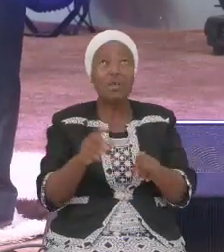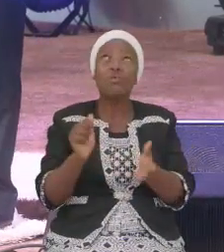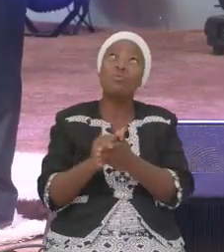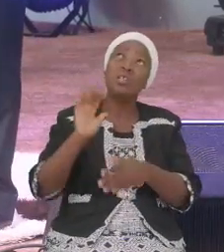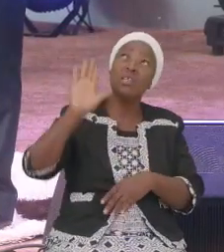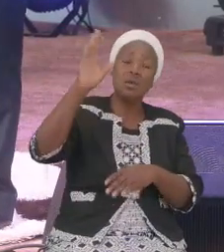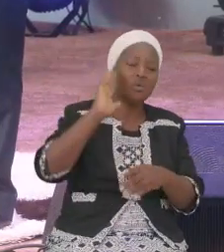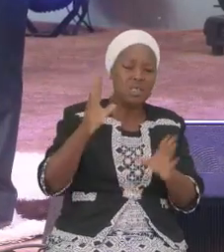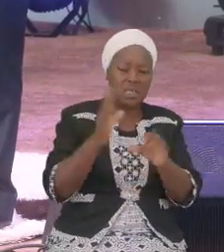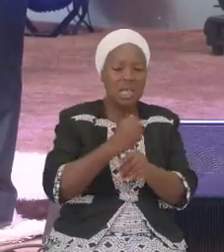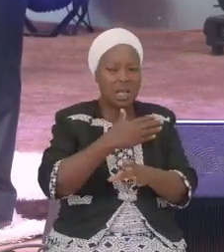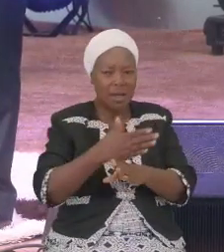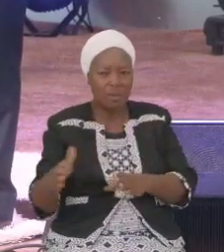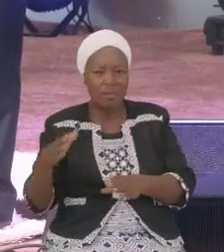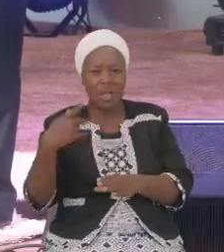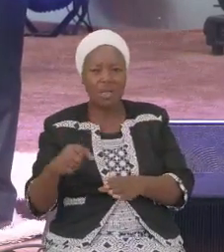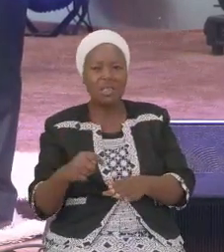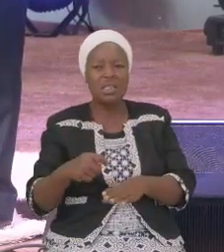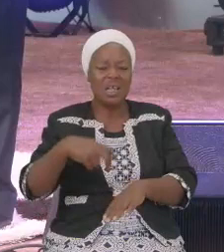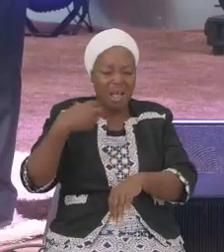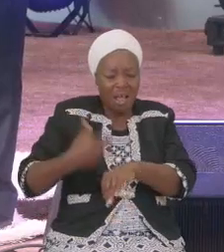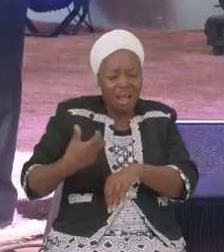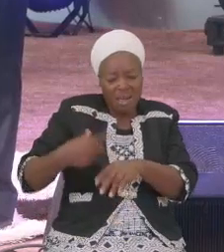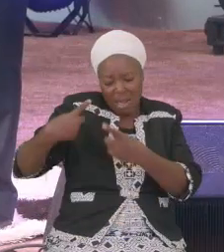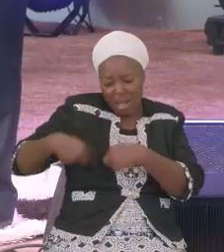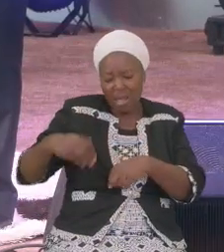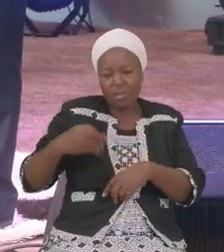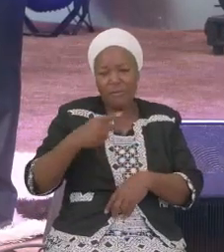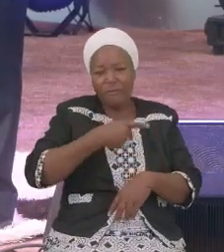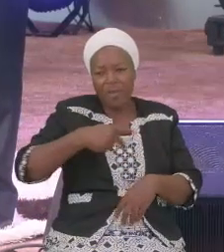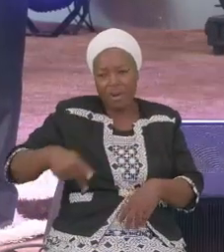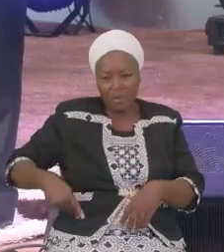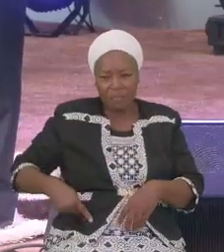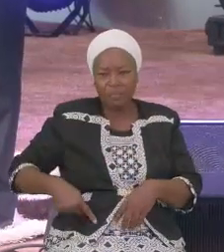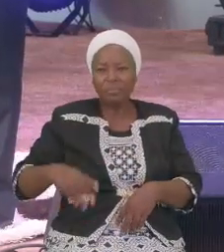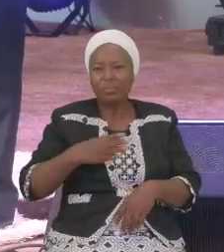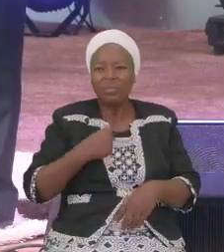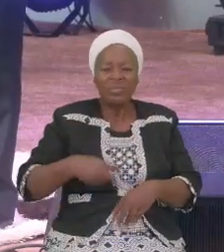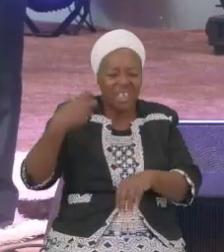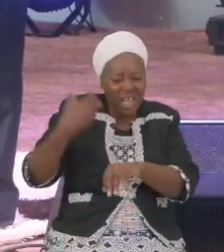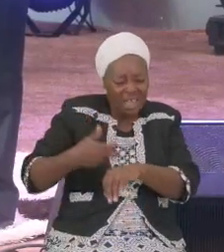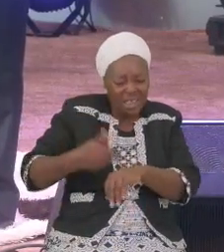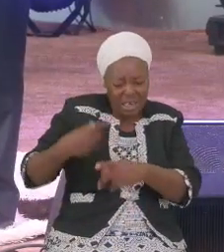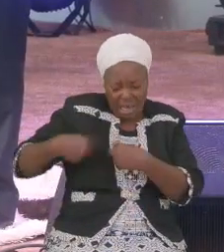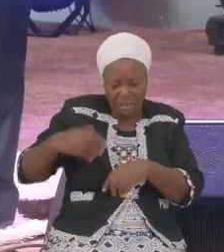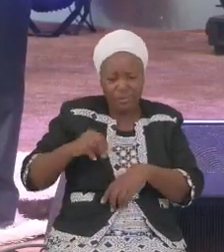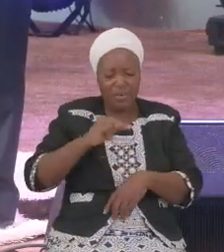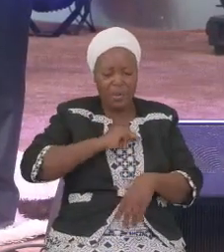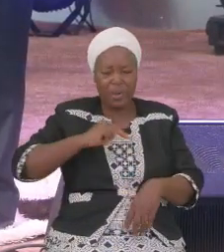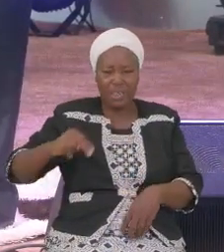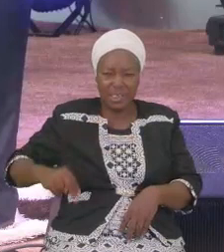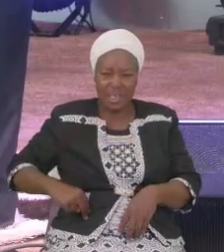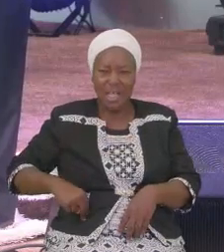will take away the stony heart of Pharaoh and the hardened heart of